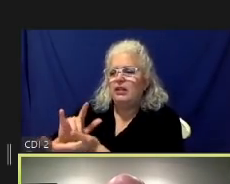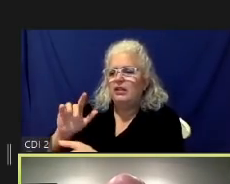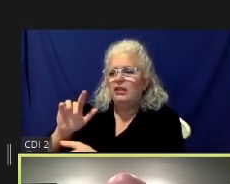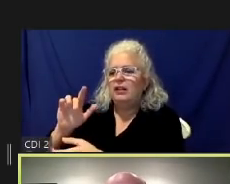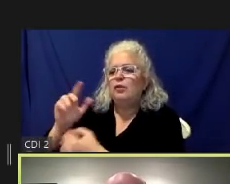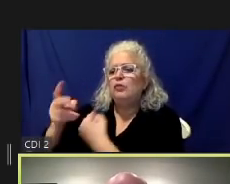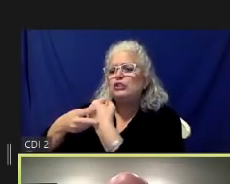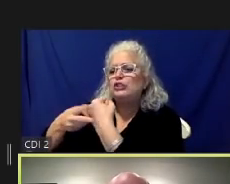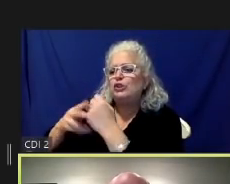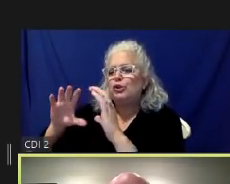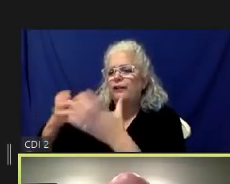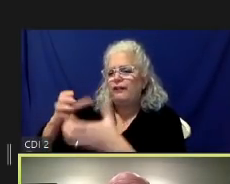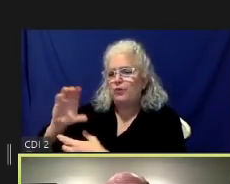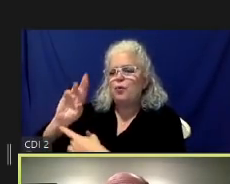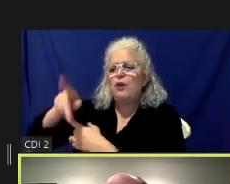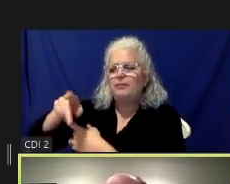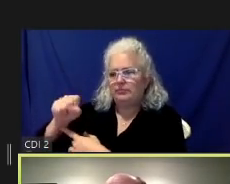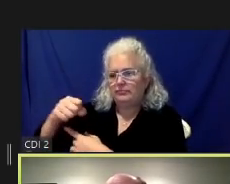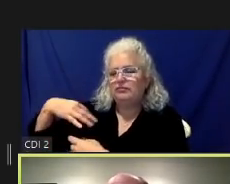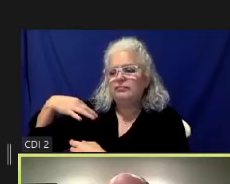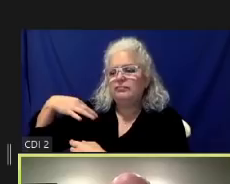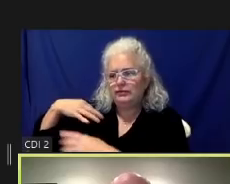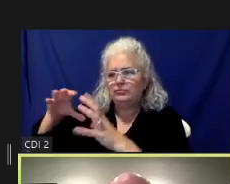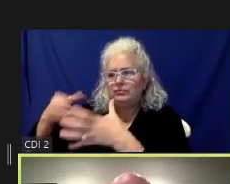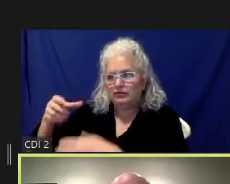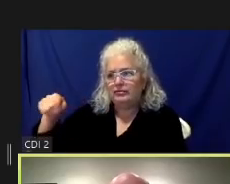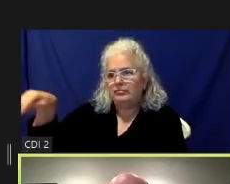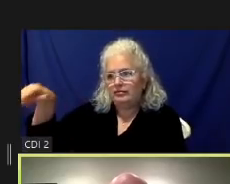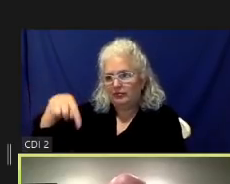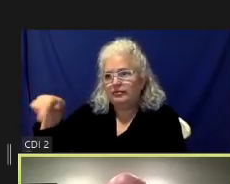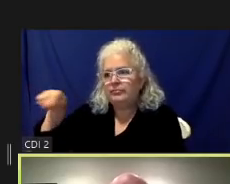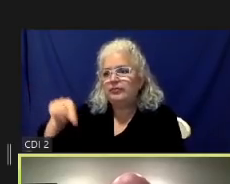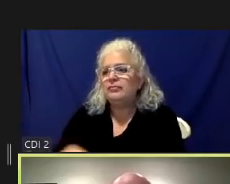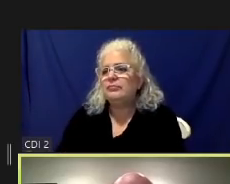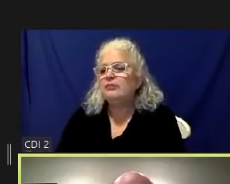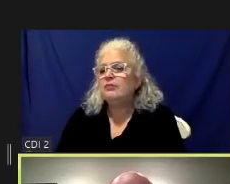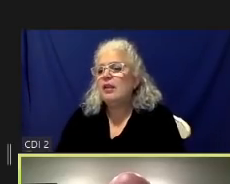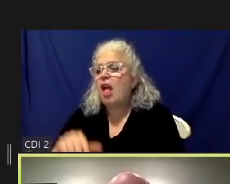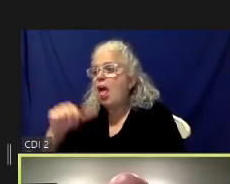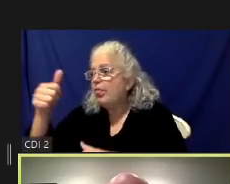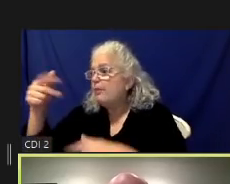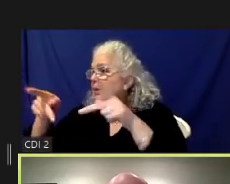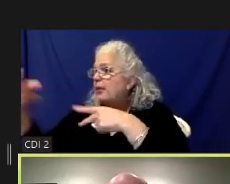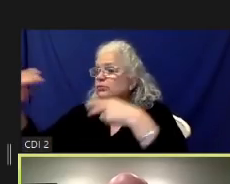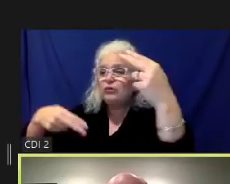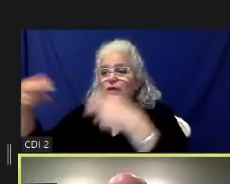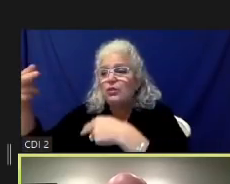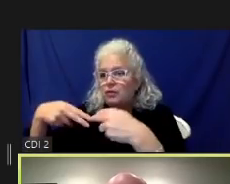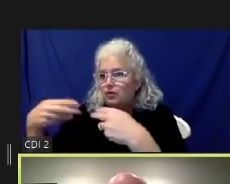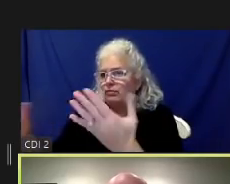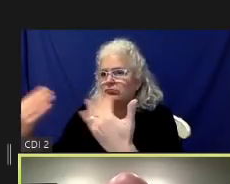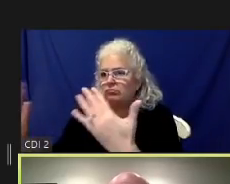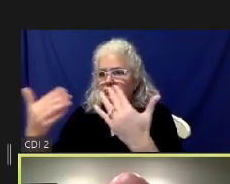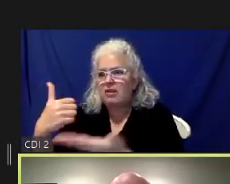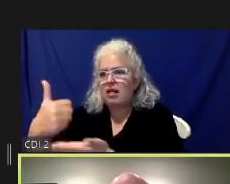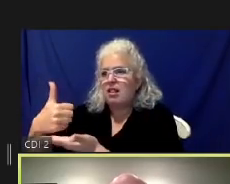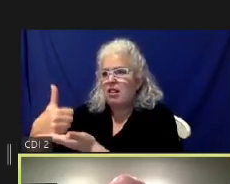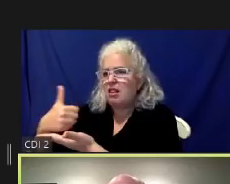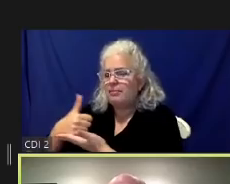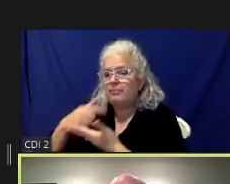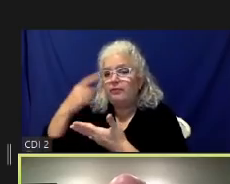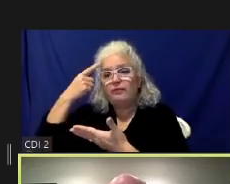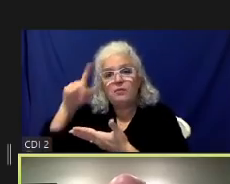maximize the number of vaccines that we're able to distribute every day. We obviously couldn't do this with existing staff that we have. So